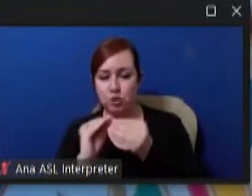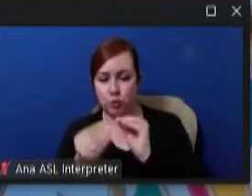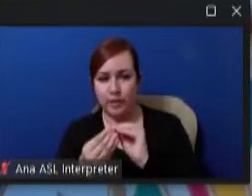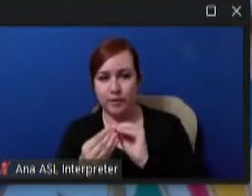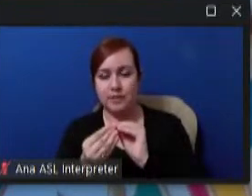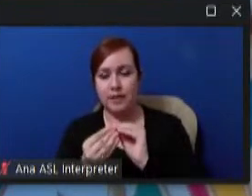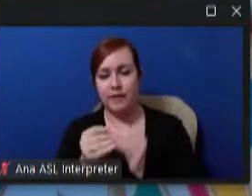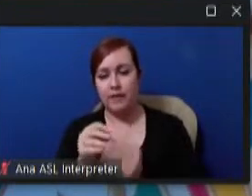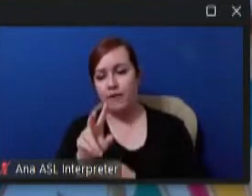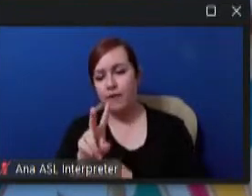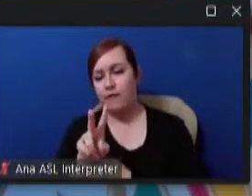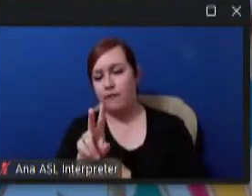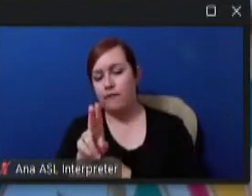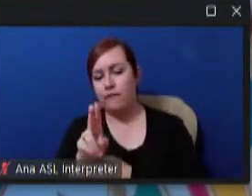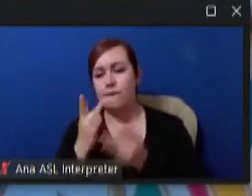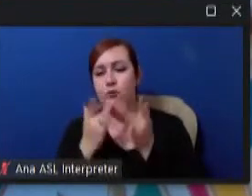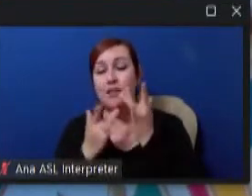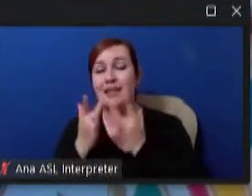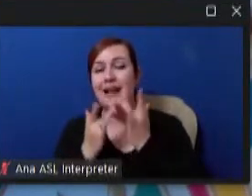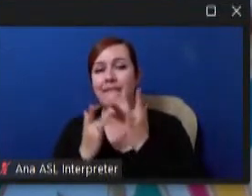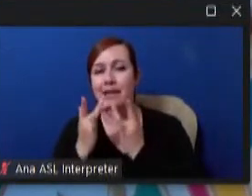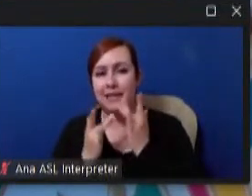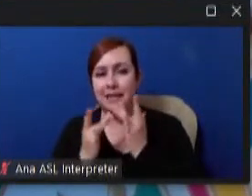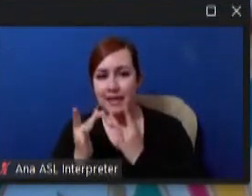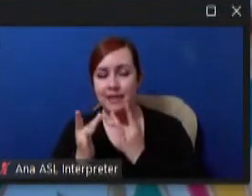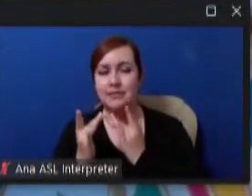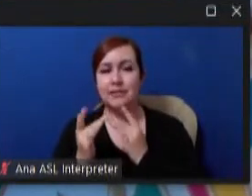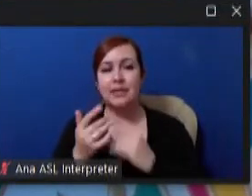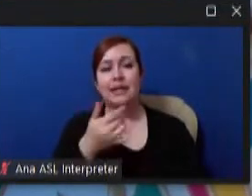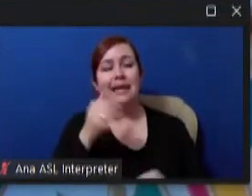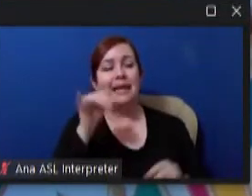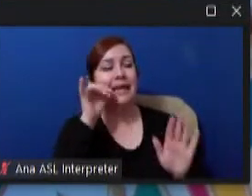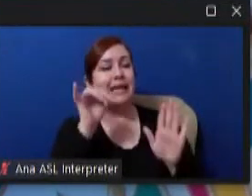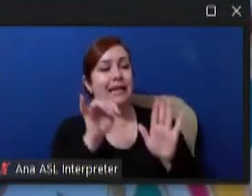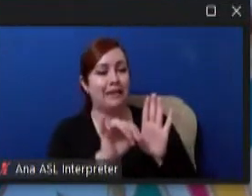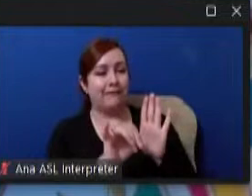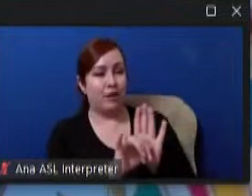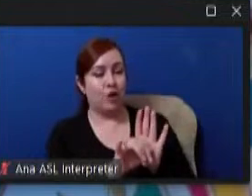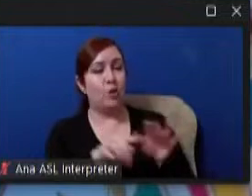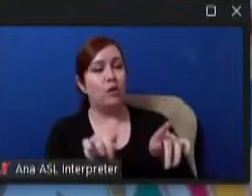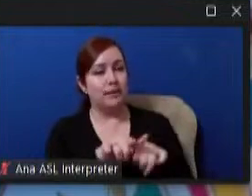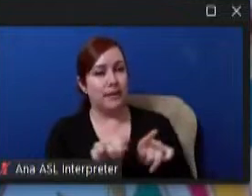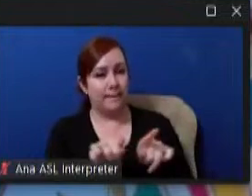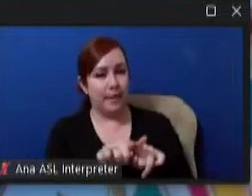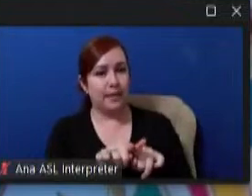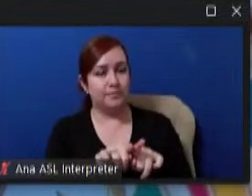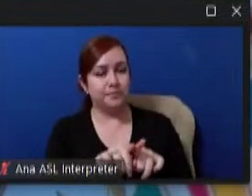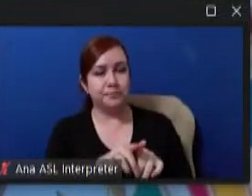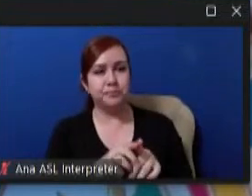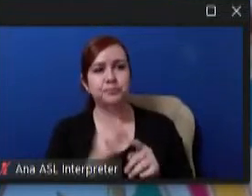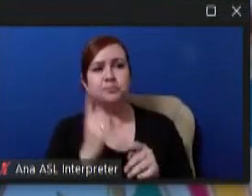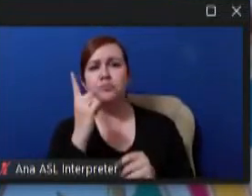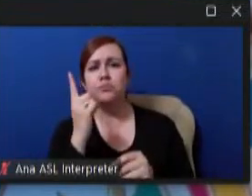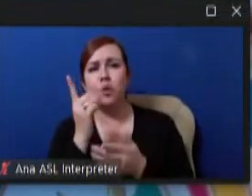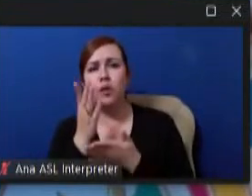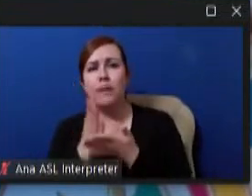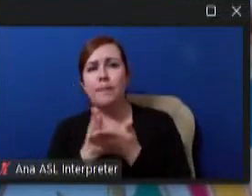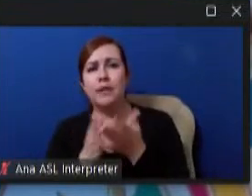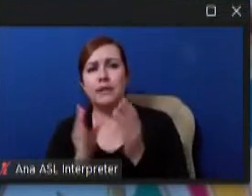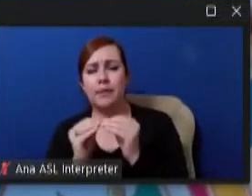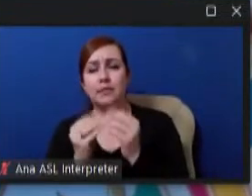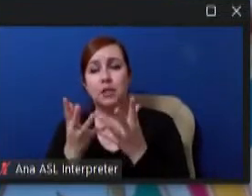We have heard you speak of different types of vulnerabilities, and Commissioner Bernal spoke to those as well.